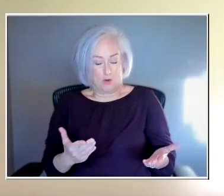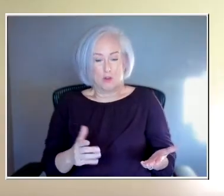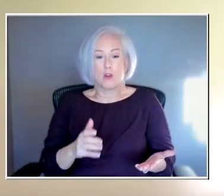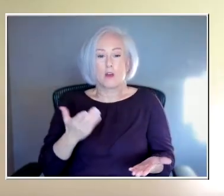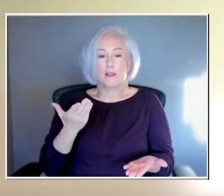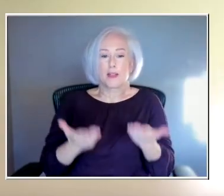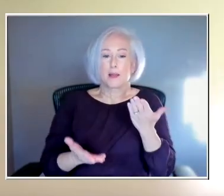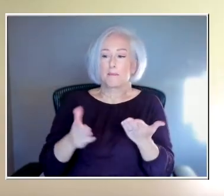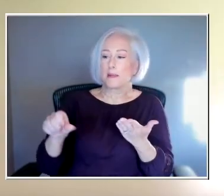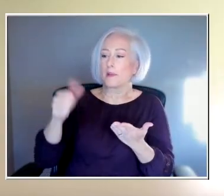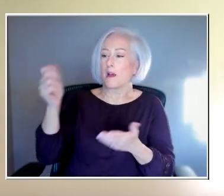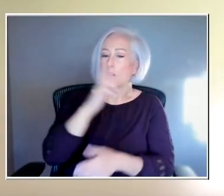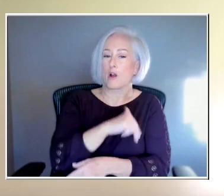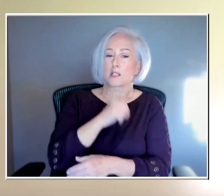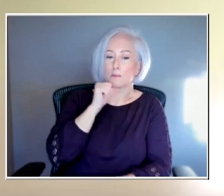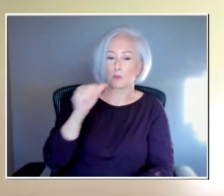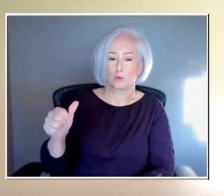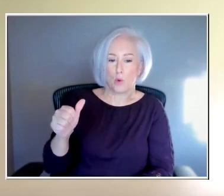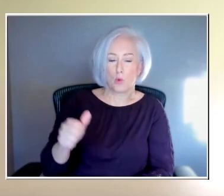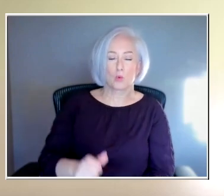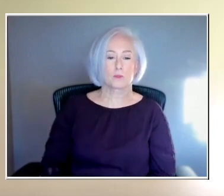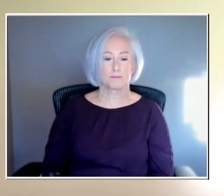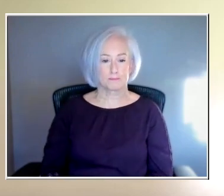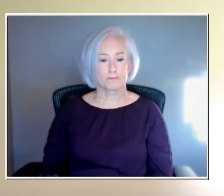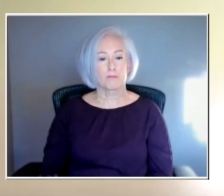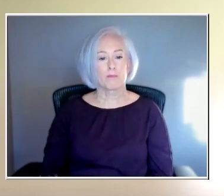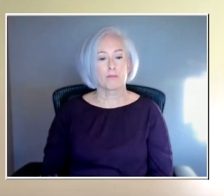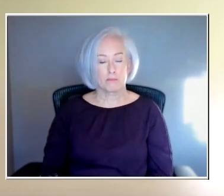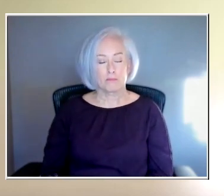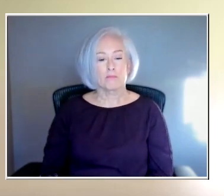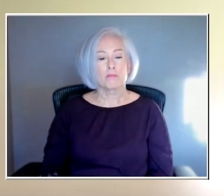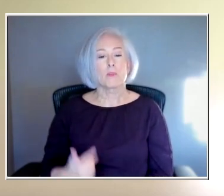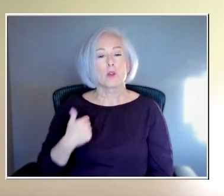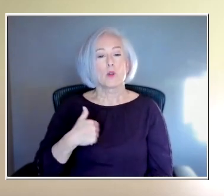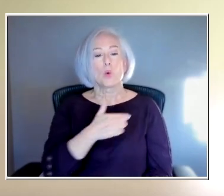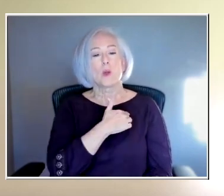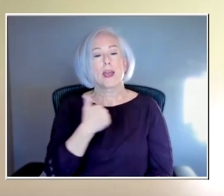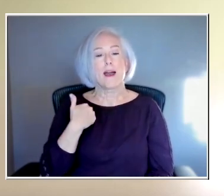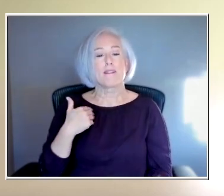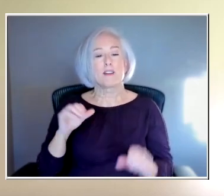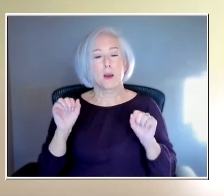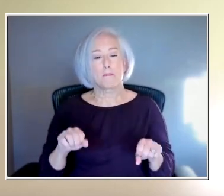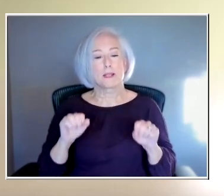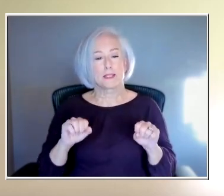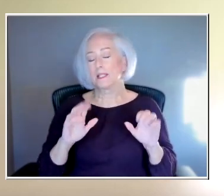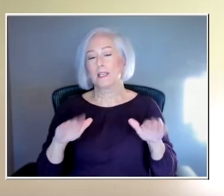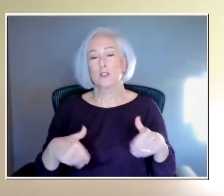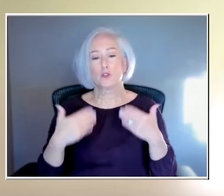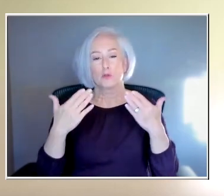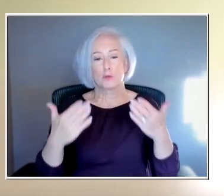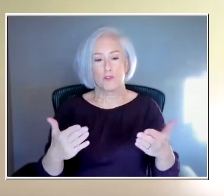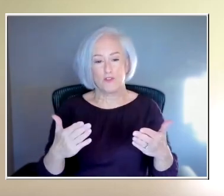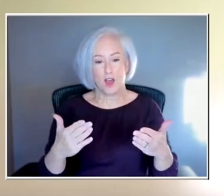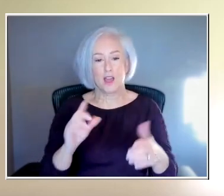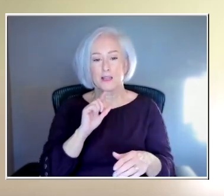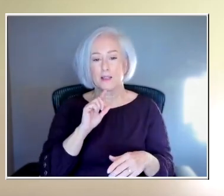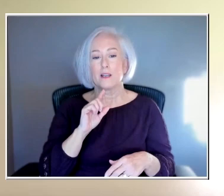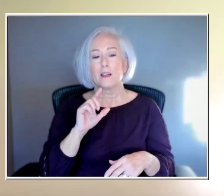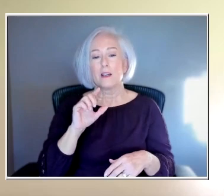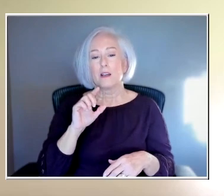Yeah, as you said, since we are a comprehensive stroke center, we have the capability to provide all acute stroke treatments